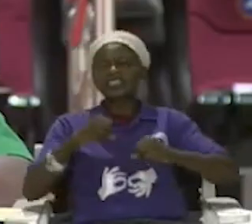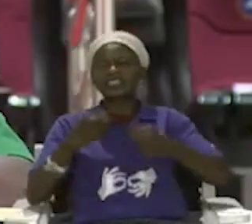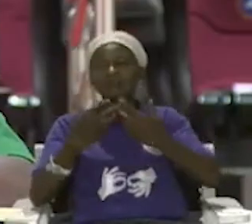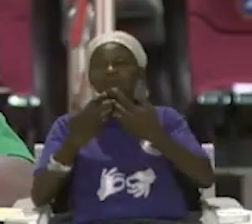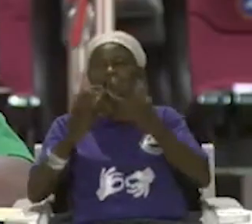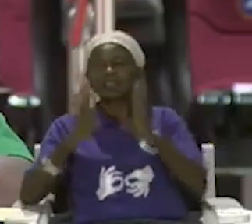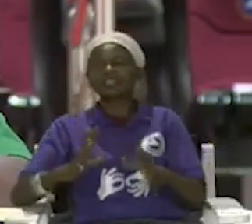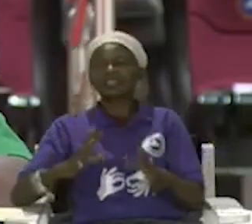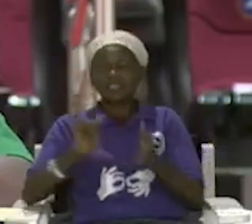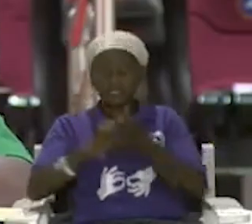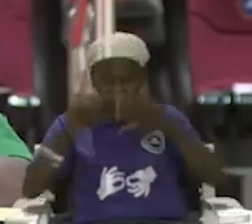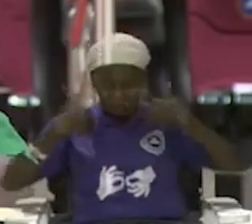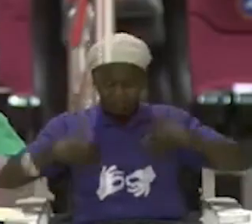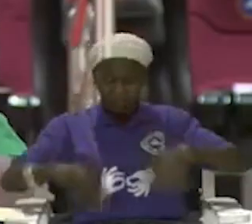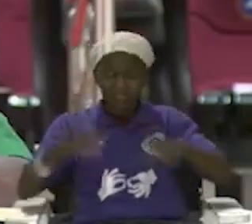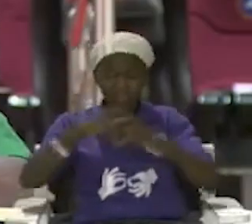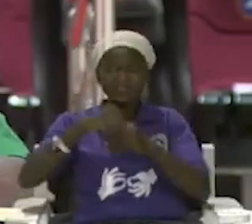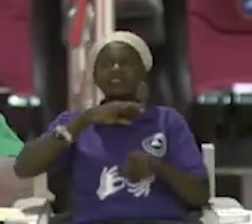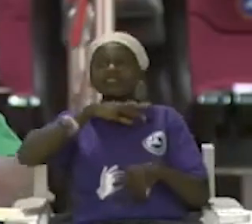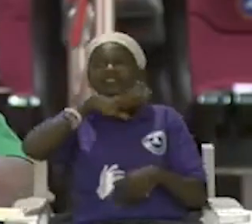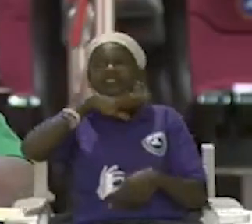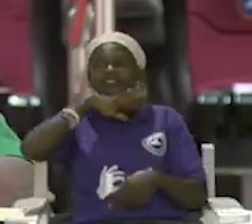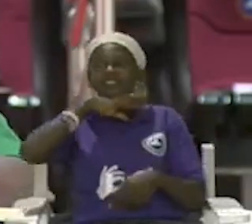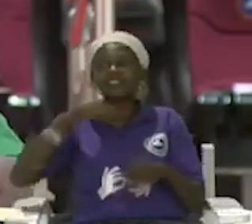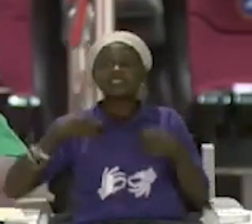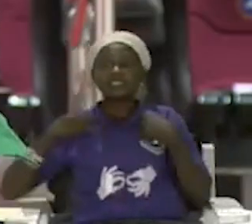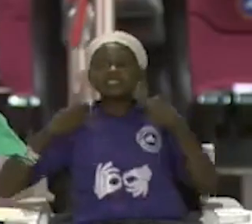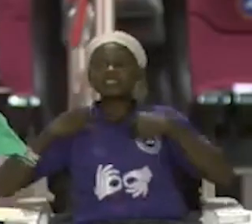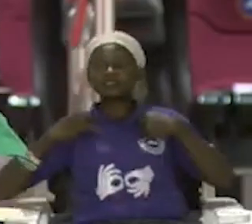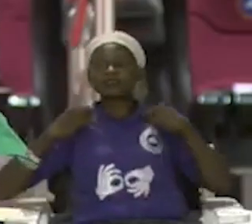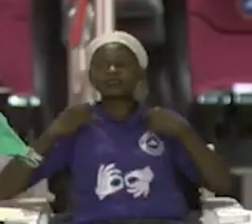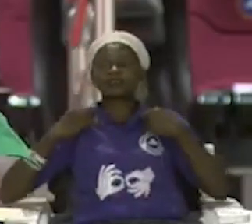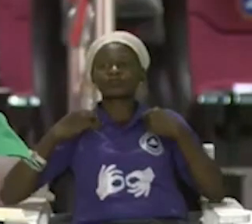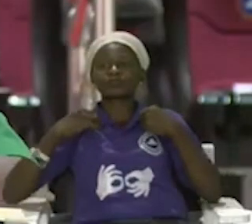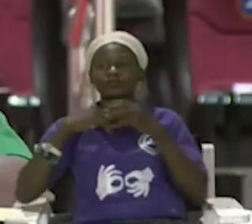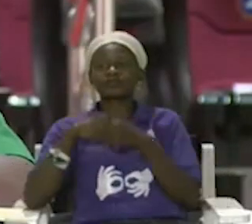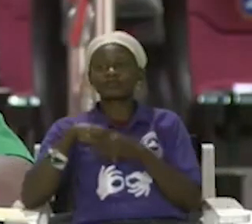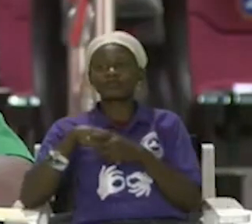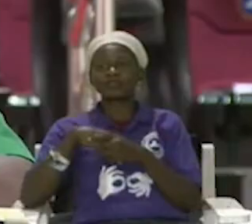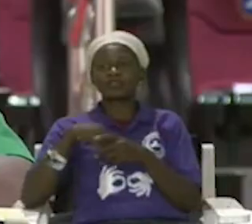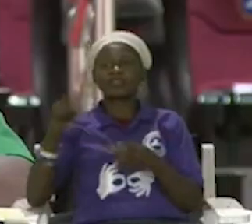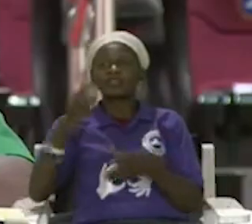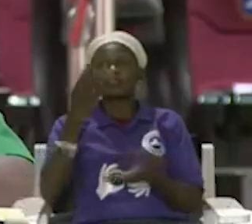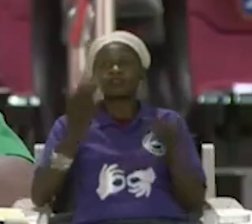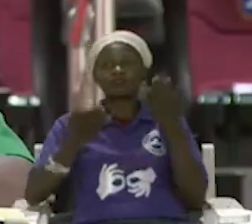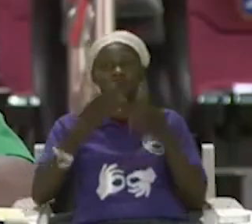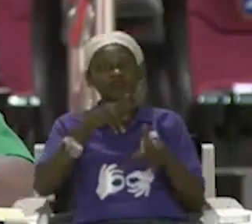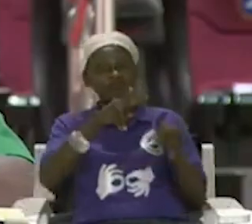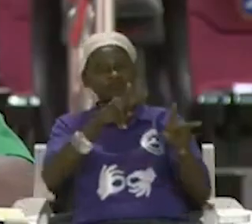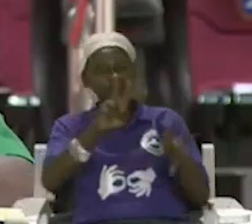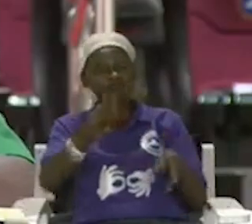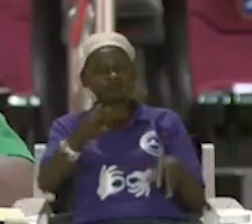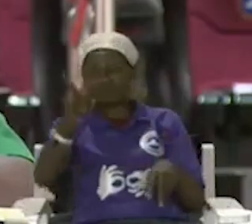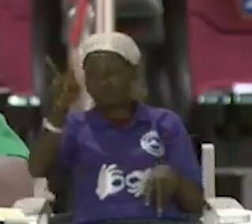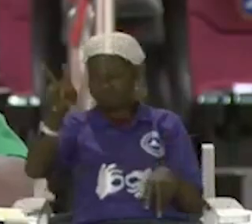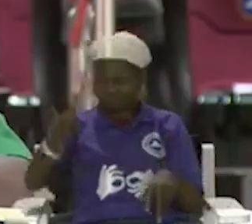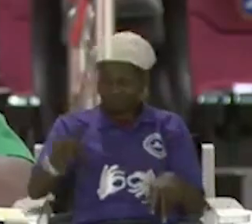dressed in his dirty aprons, you may look down on him,